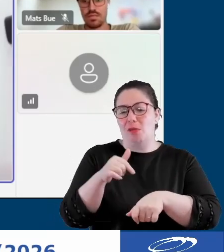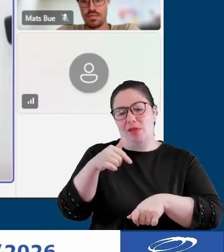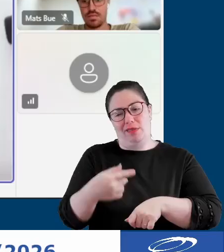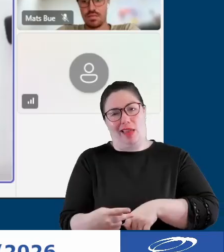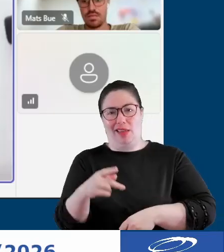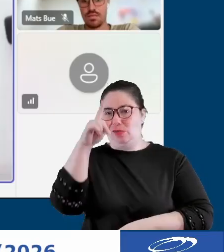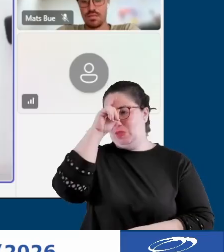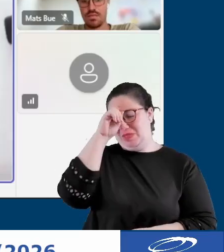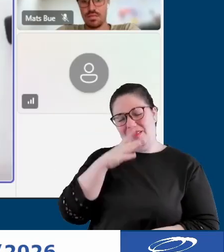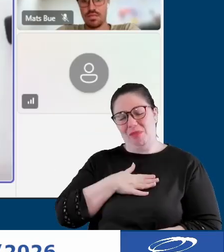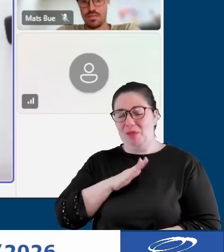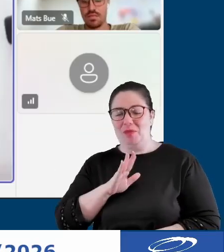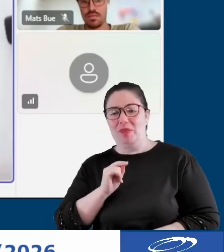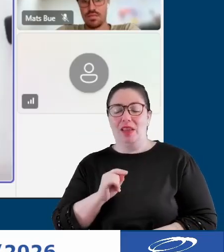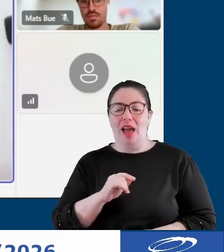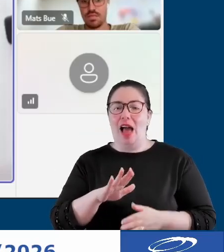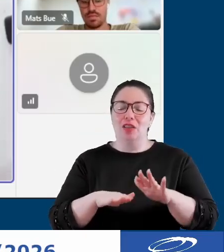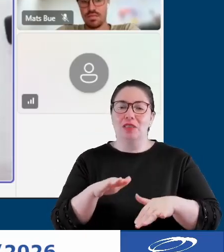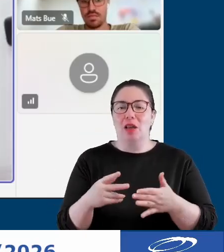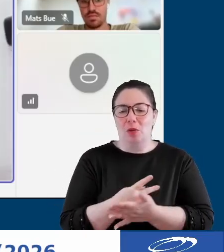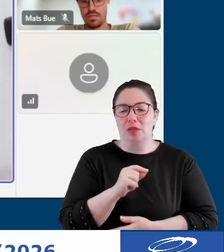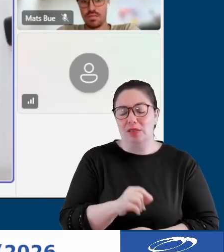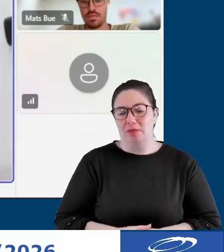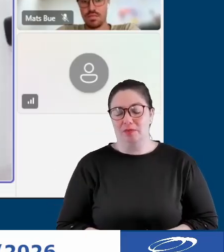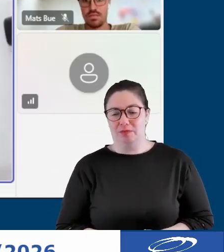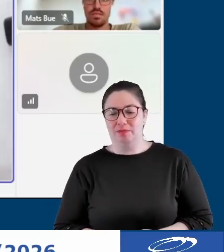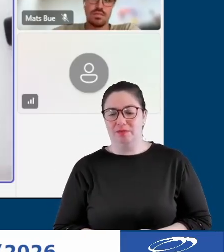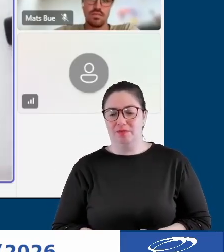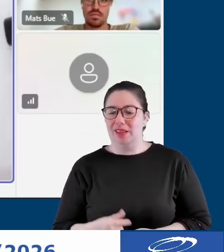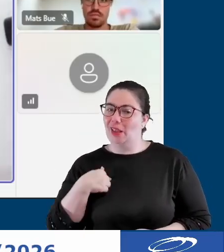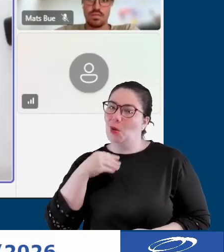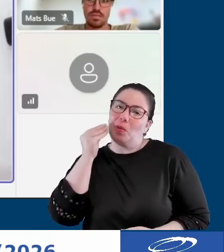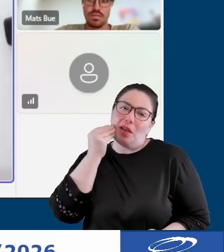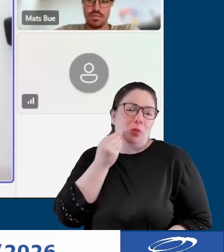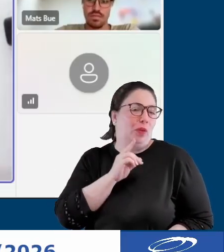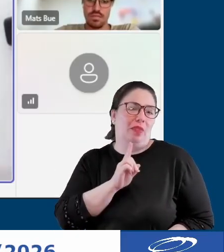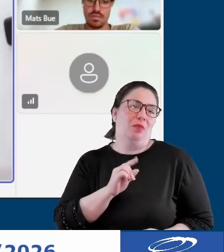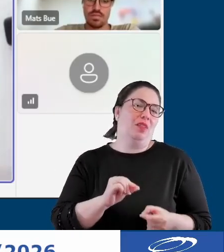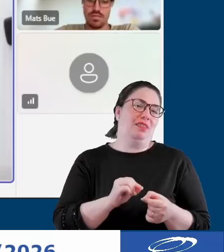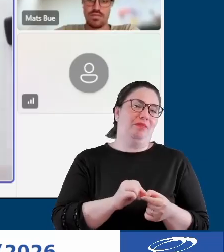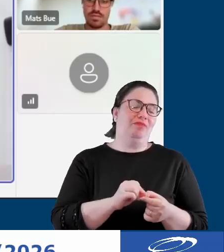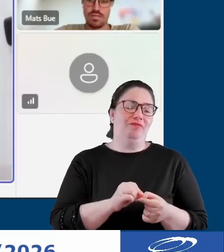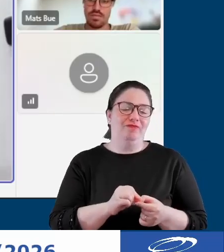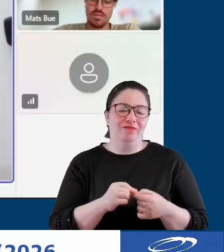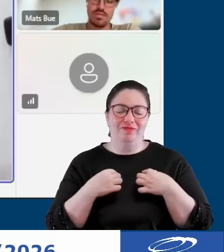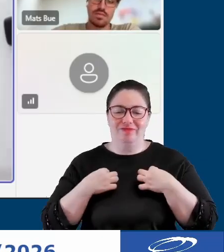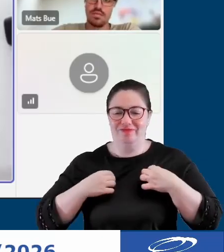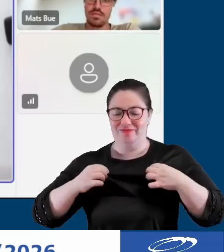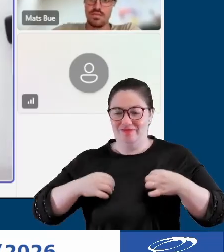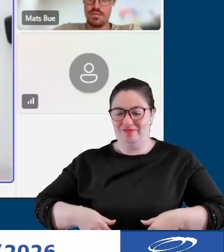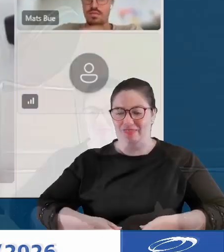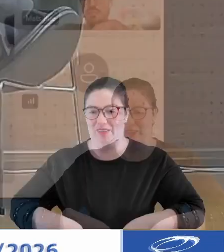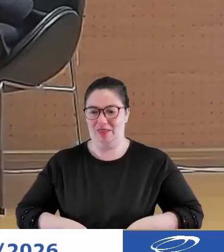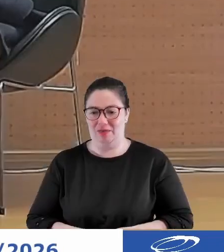sometimes. It's very tempting, but I try not to do it, being very honest. Okay, thank you. Let